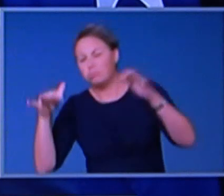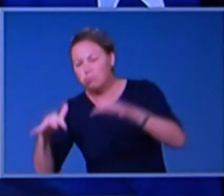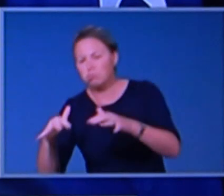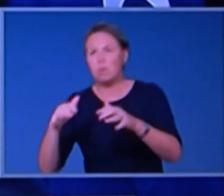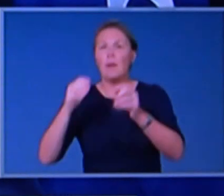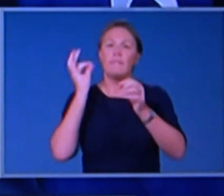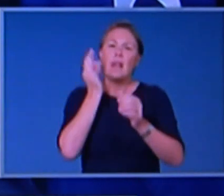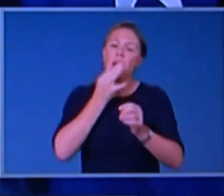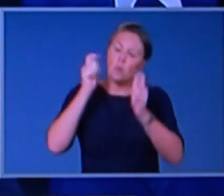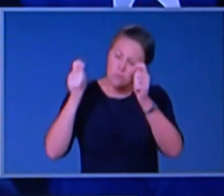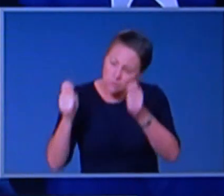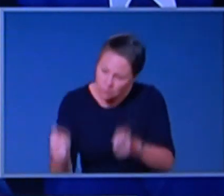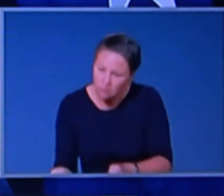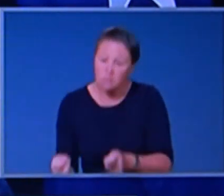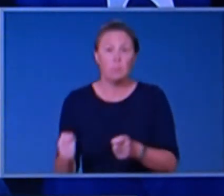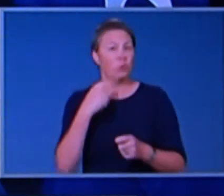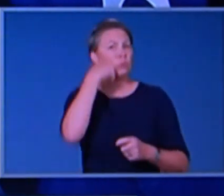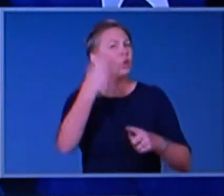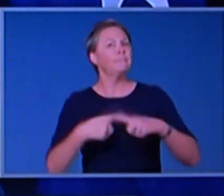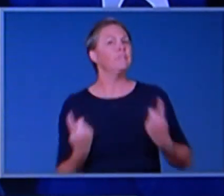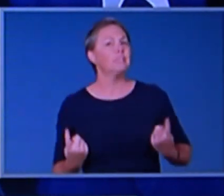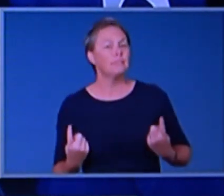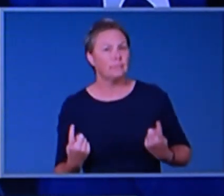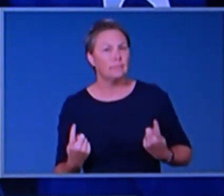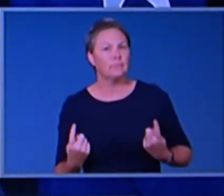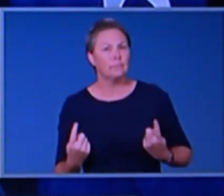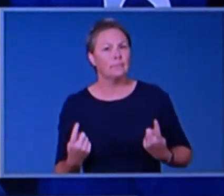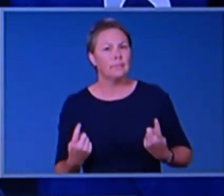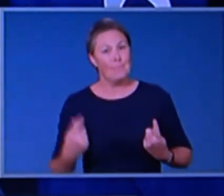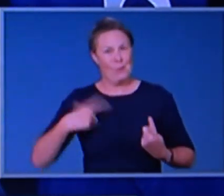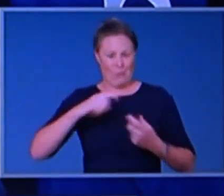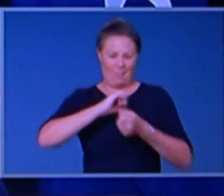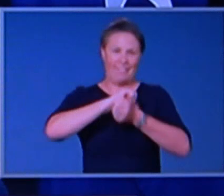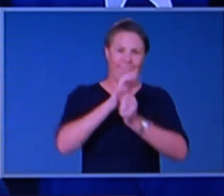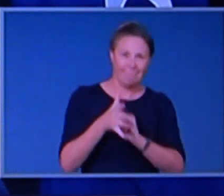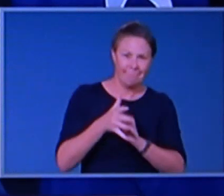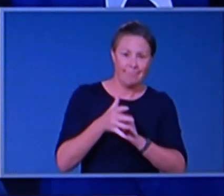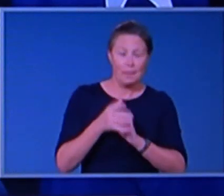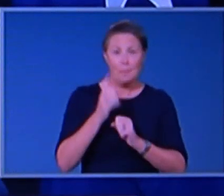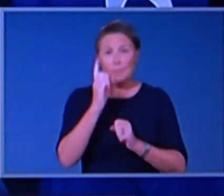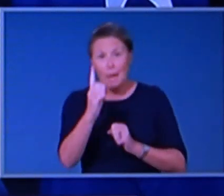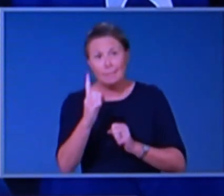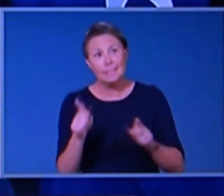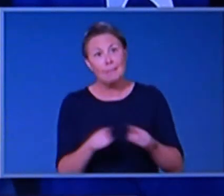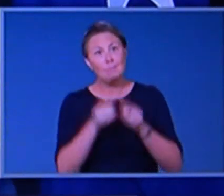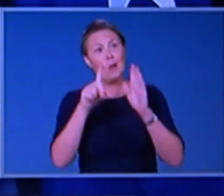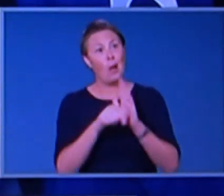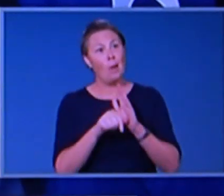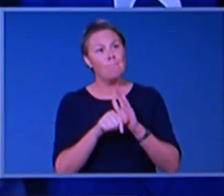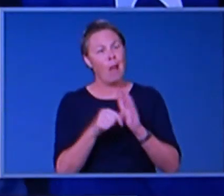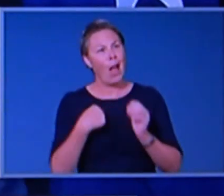around Anzac Day will, of course, be interrupted. But in another way, it will be a very special